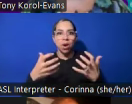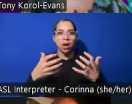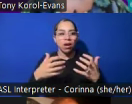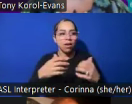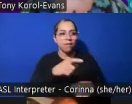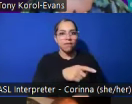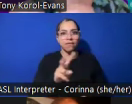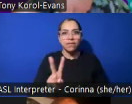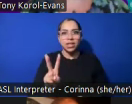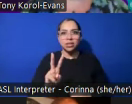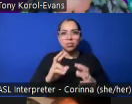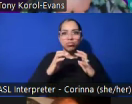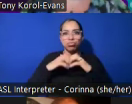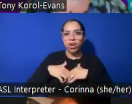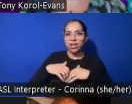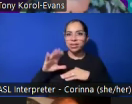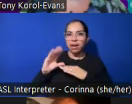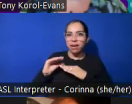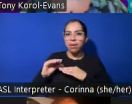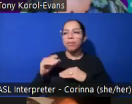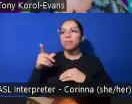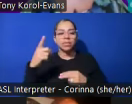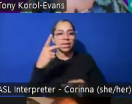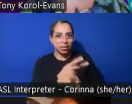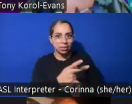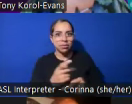that they can maintain power and control.